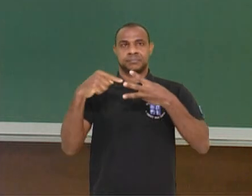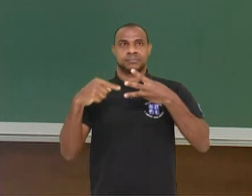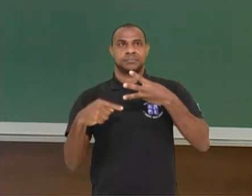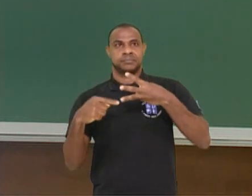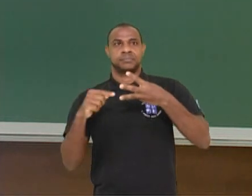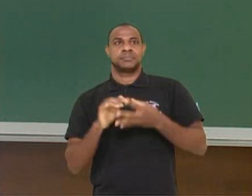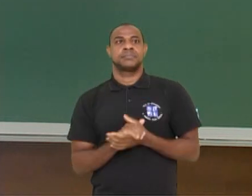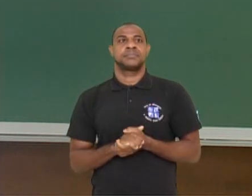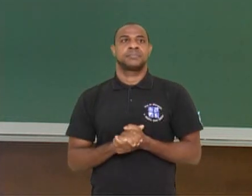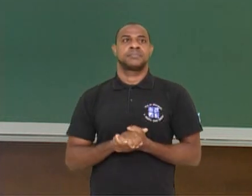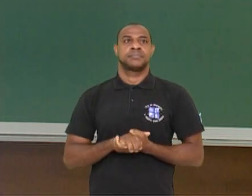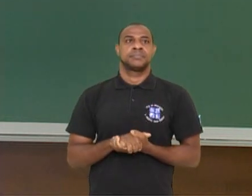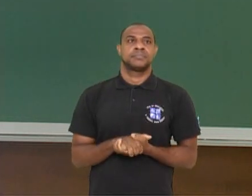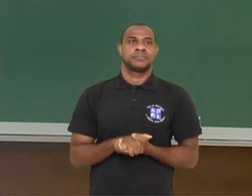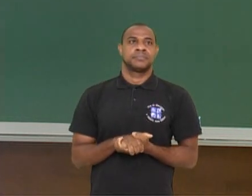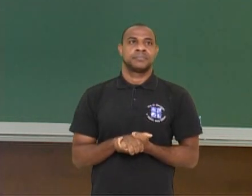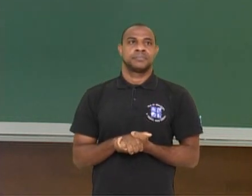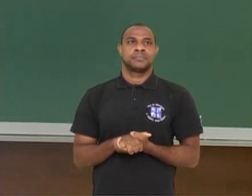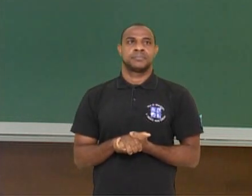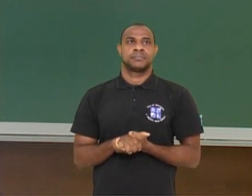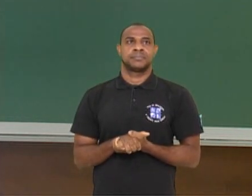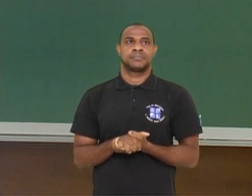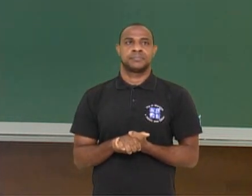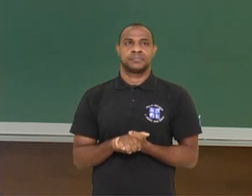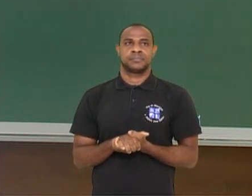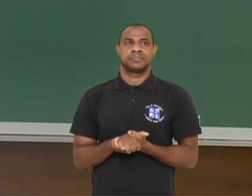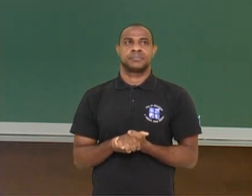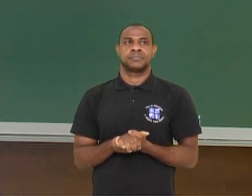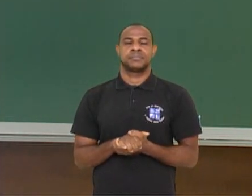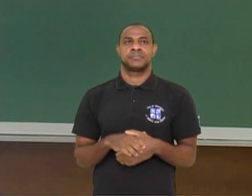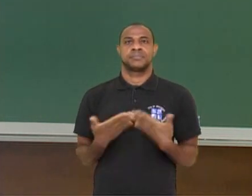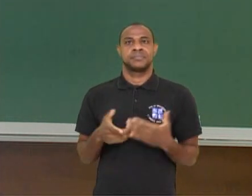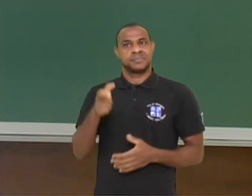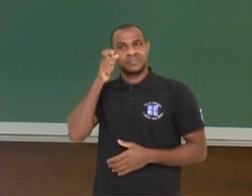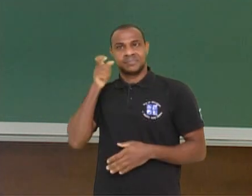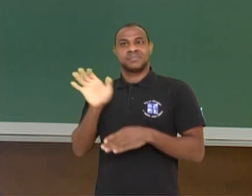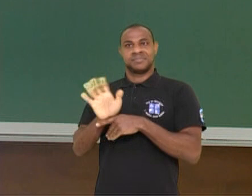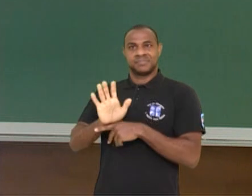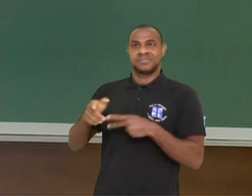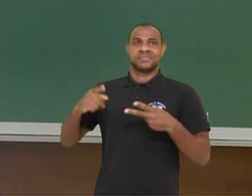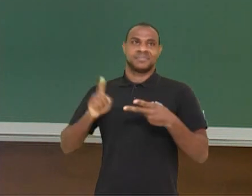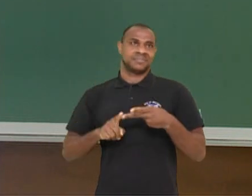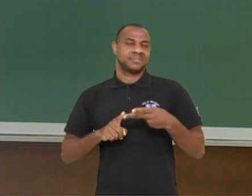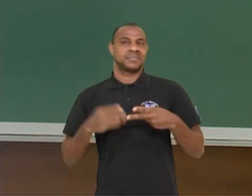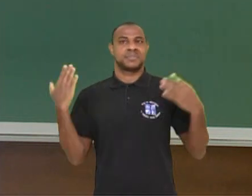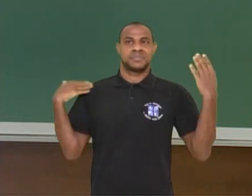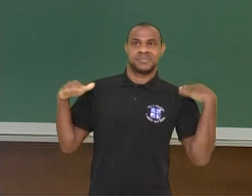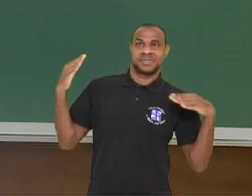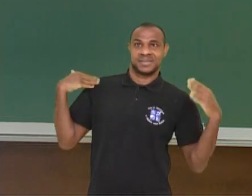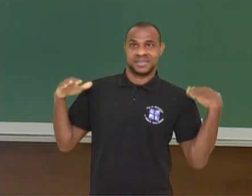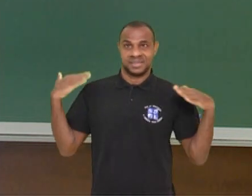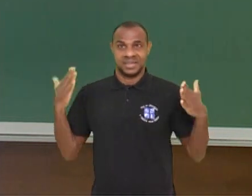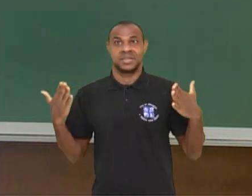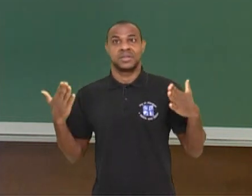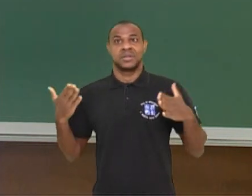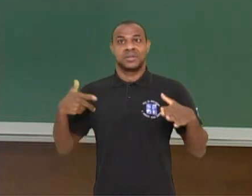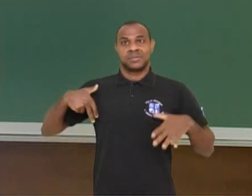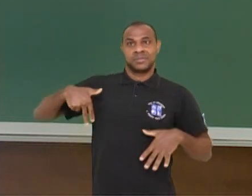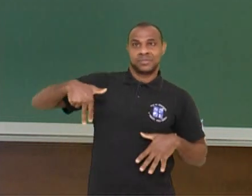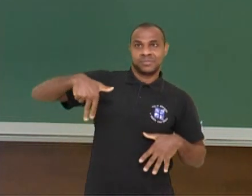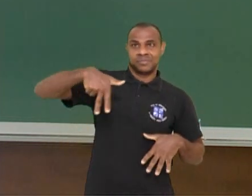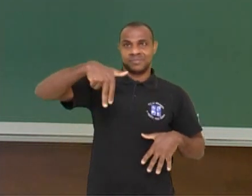drawing. Going to the beach, reading book and flying a kite. Assistindo TV, passeando no parque ou ouvindo música,